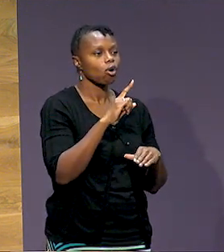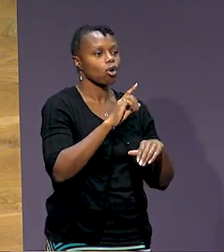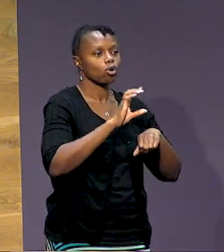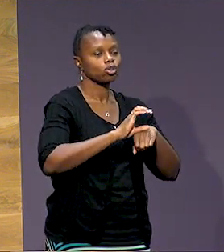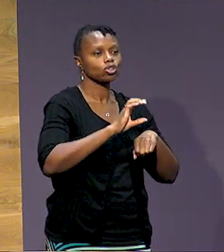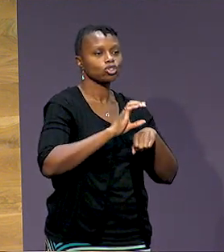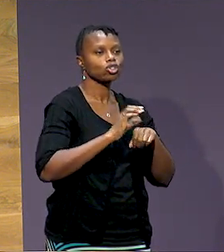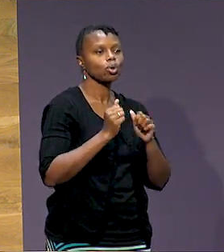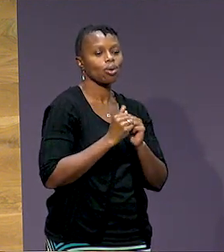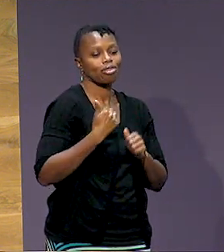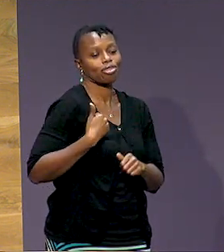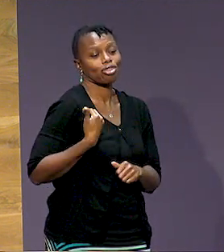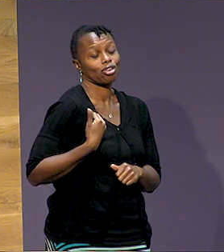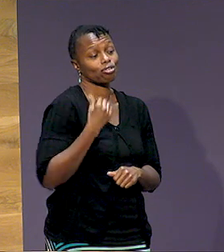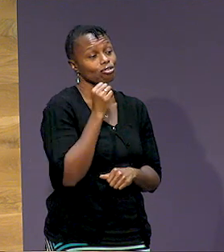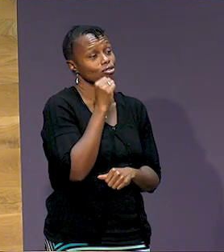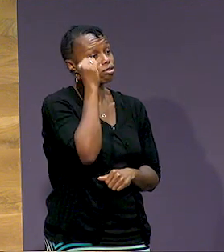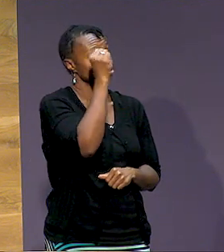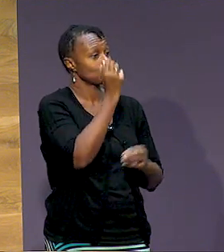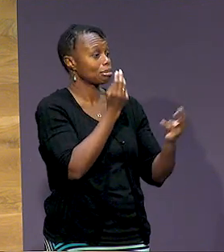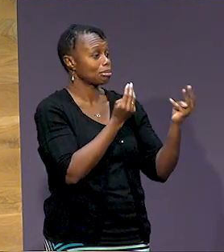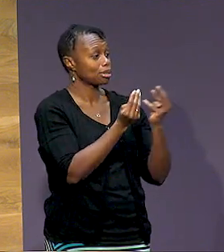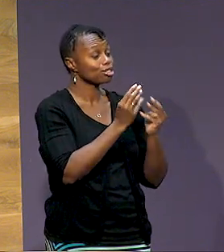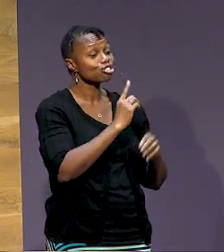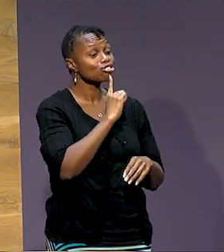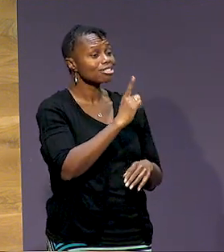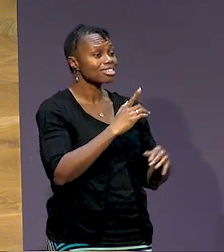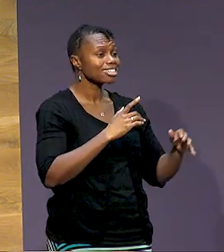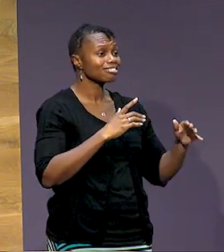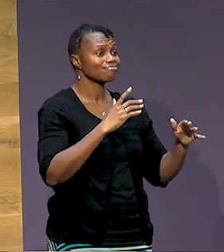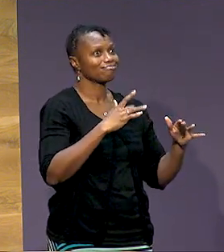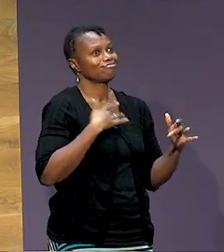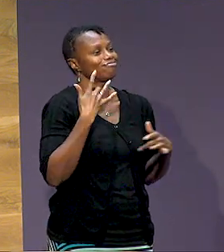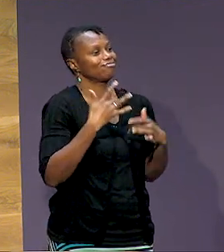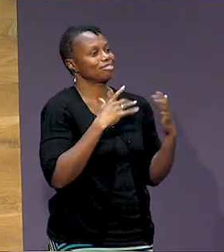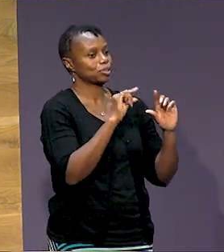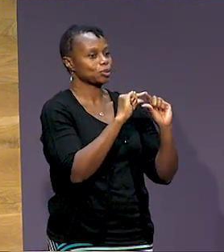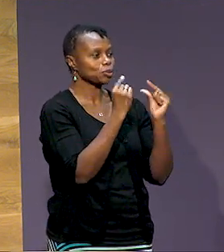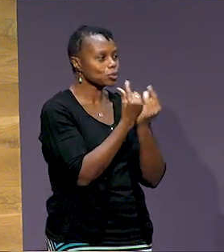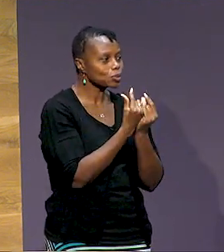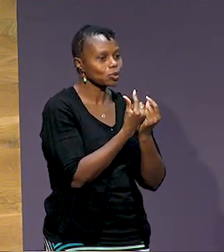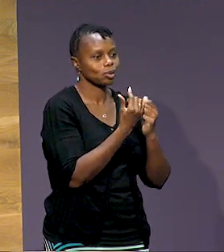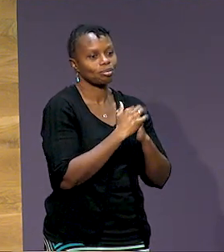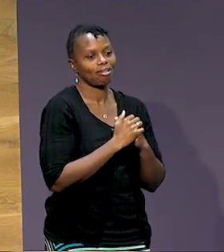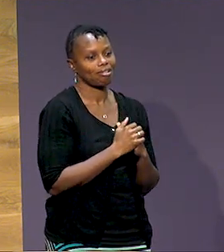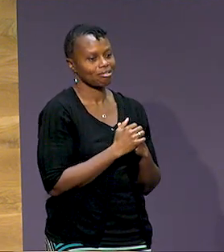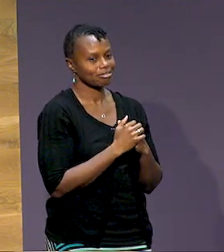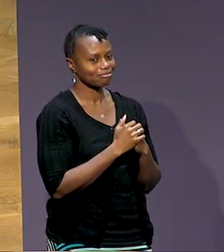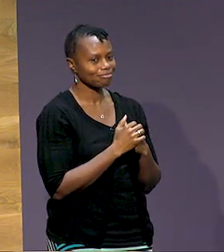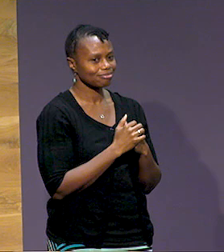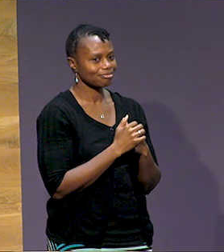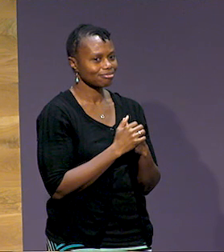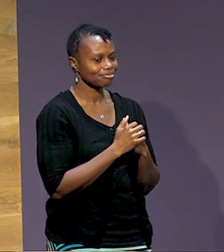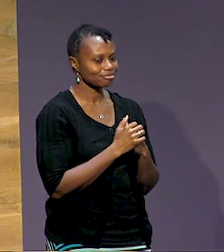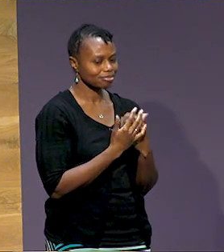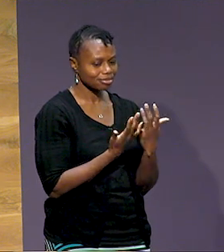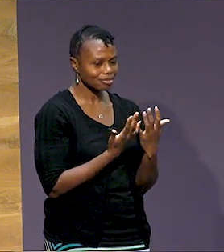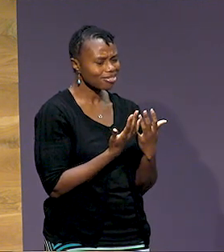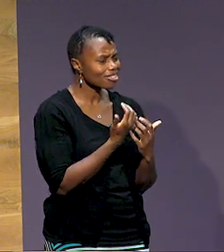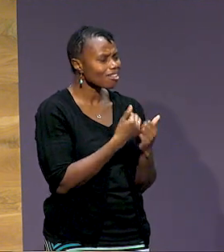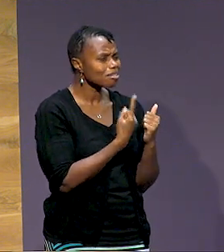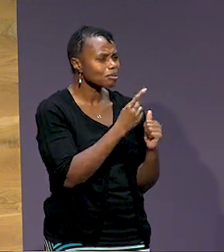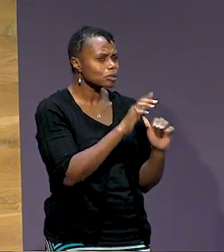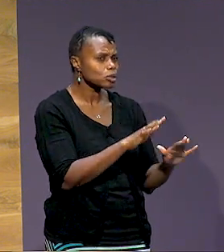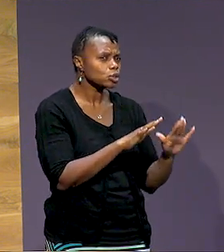young adults. It's a very exciting group that we have. Everybody there is they are